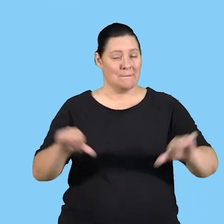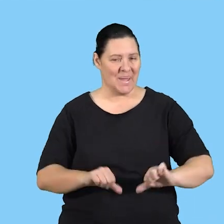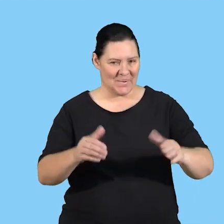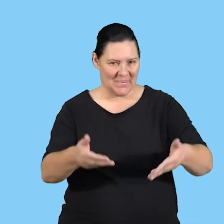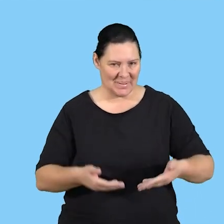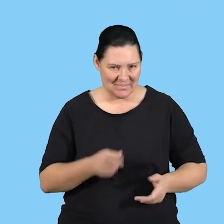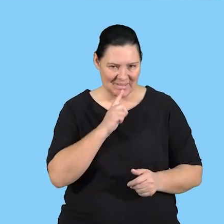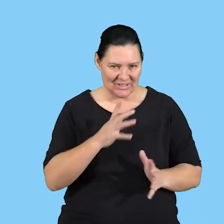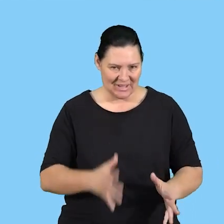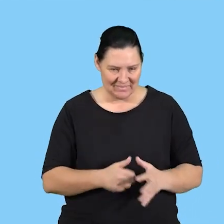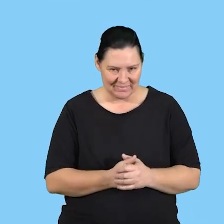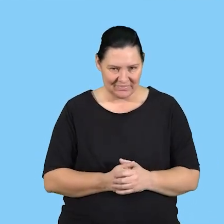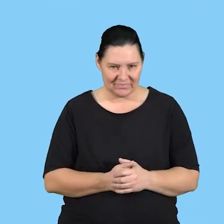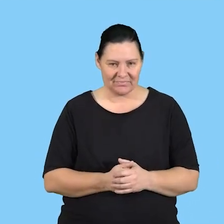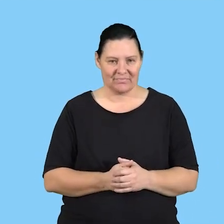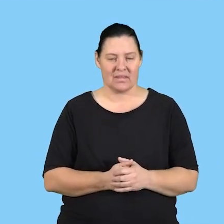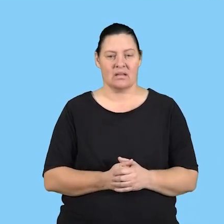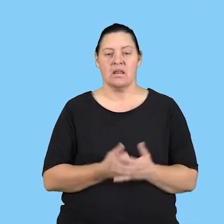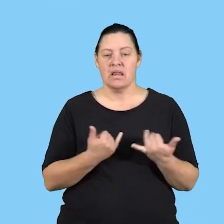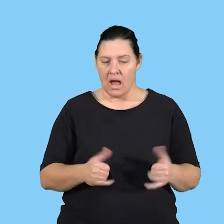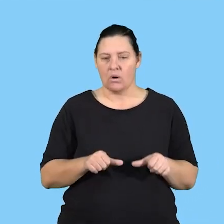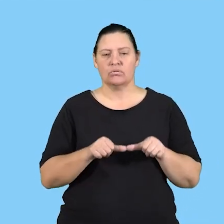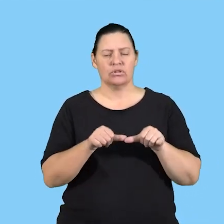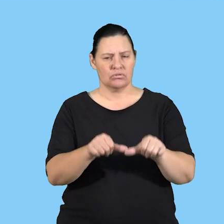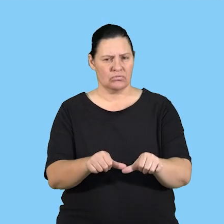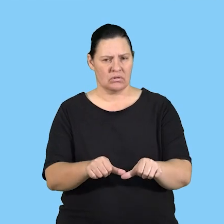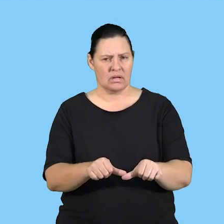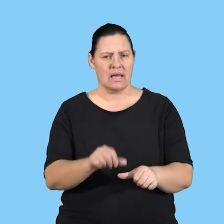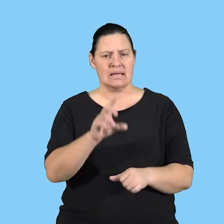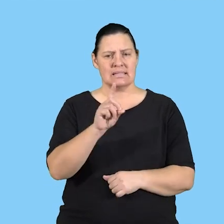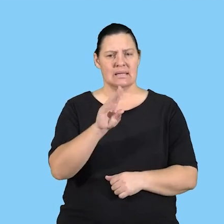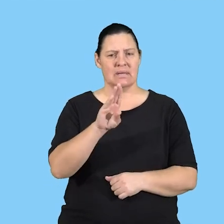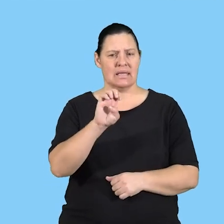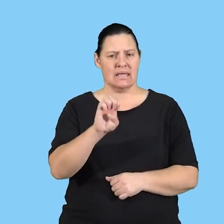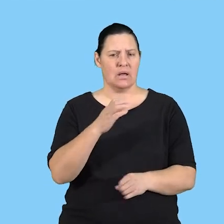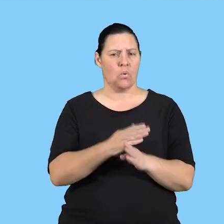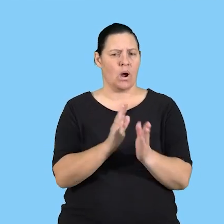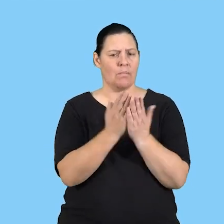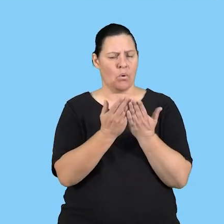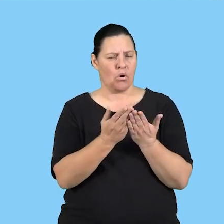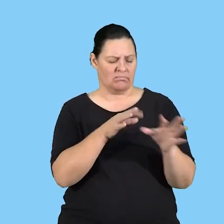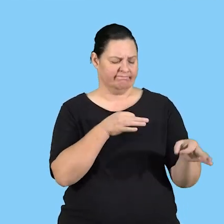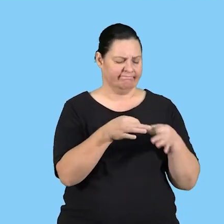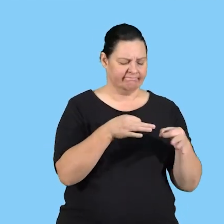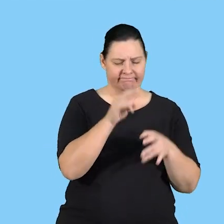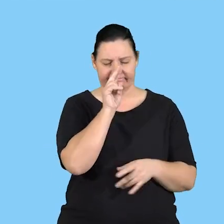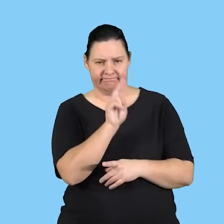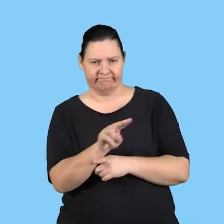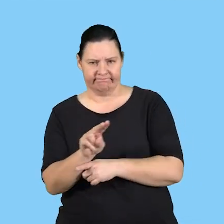Welcome back, teachers. So let's us continue to walk through a few of the DBE workbook pages.